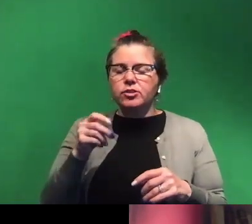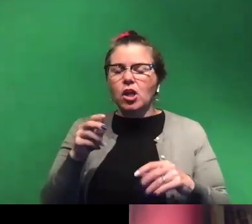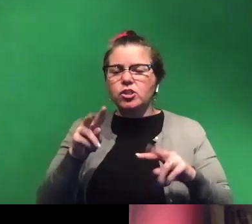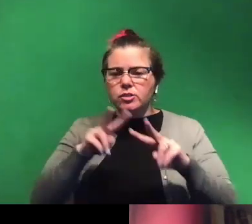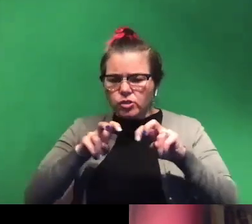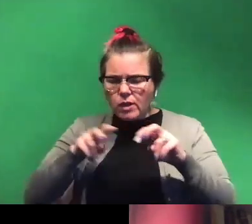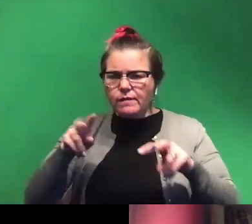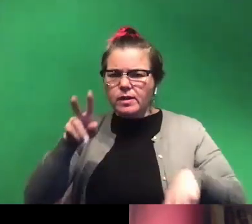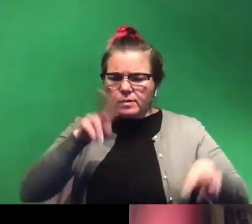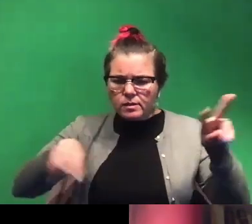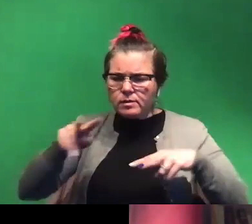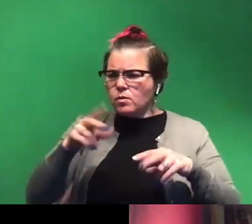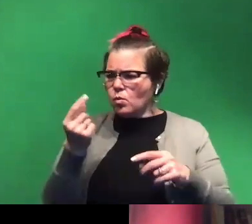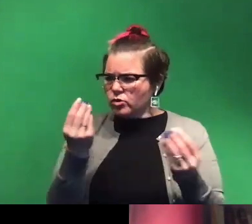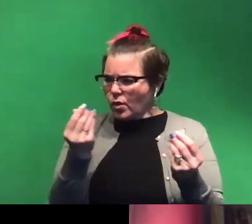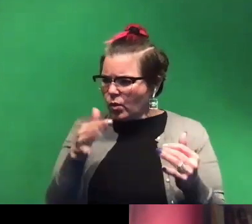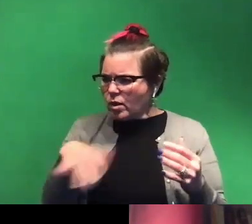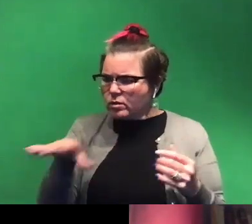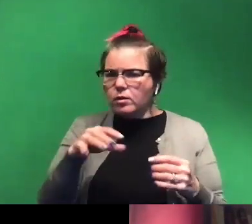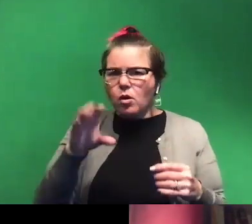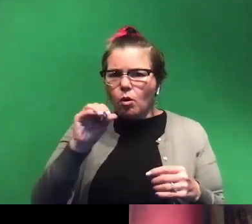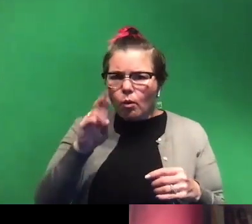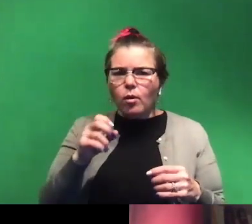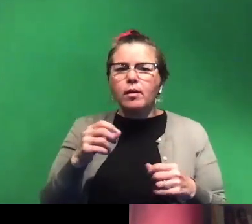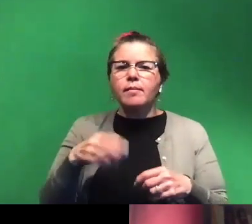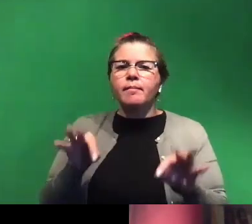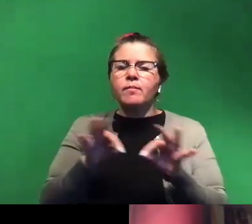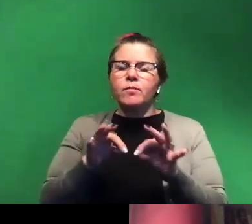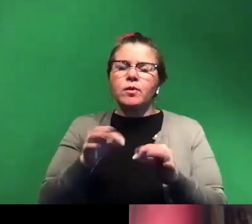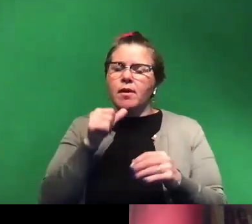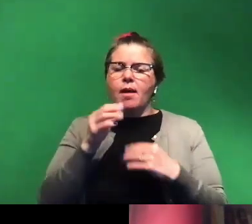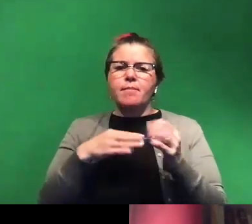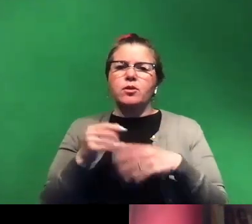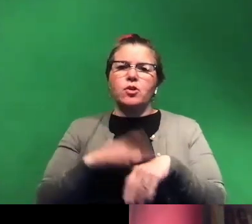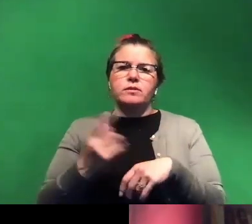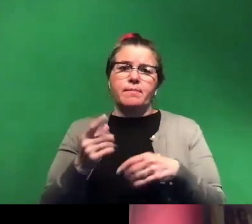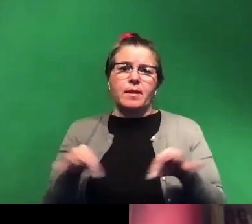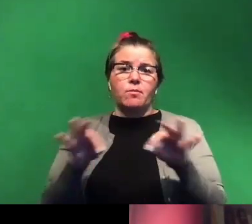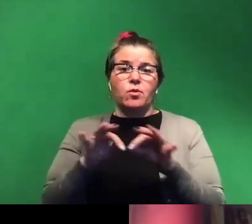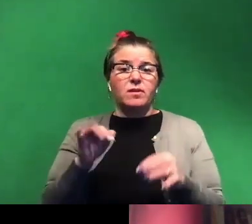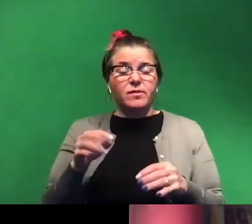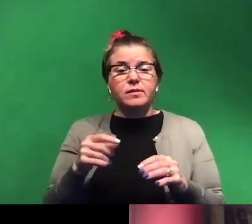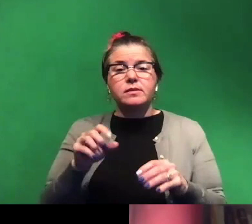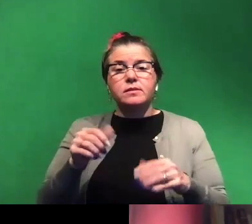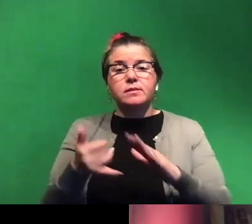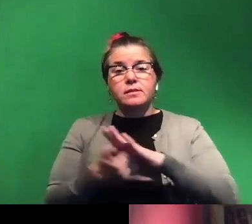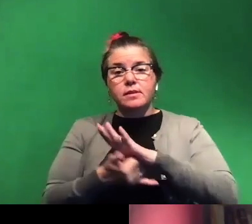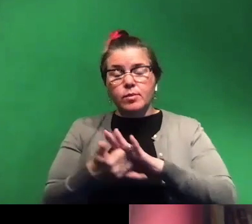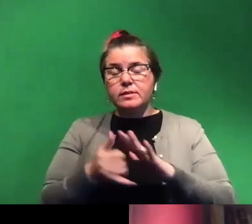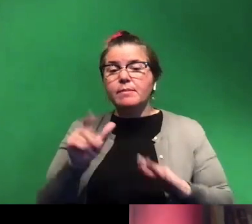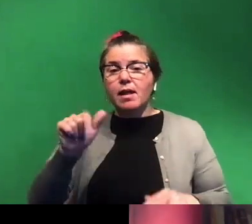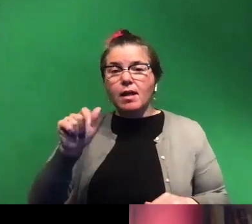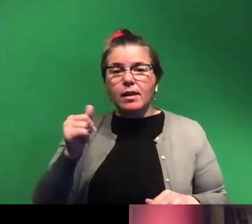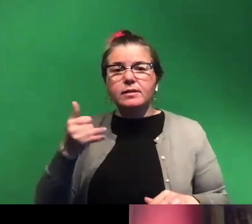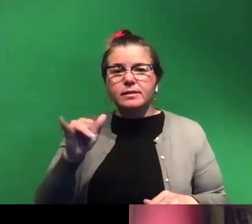checks the cores, check what's on the ground, and make sure it's not being built over something important. Or if it is, for example, the subway system in Los Angeles, they keep running through ice